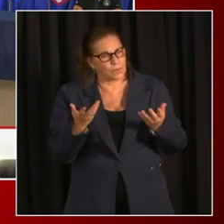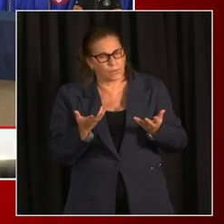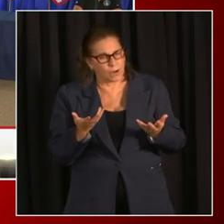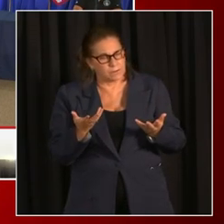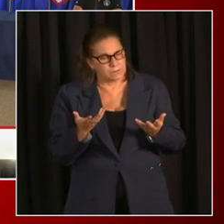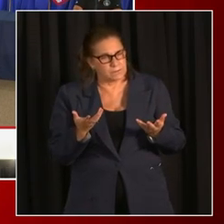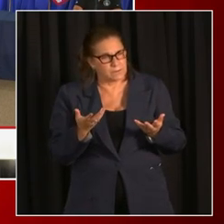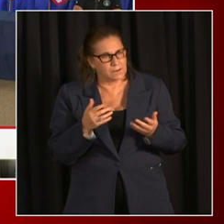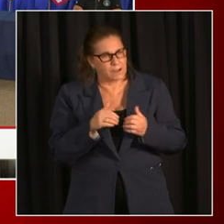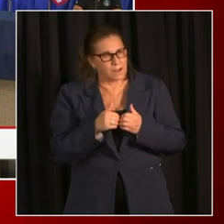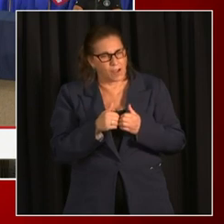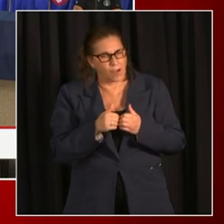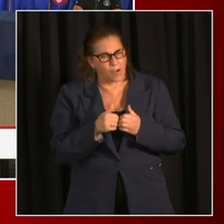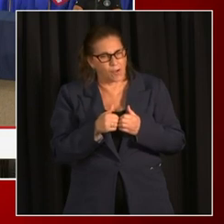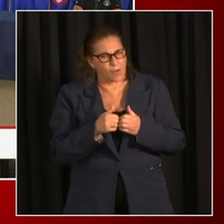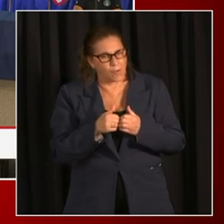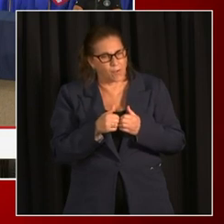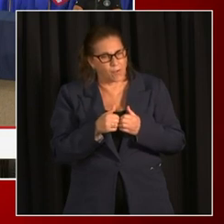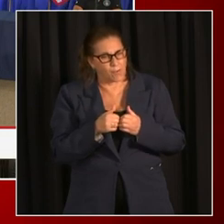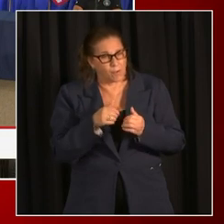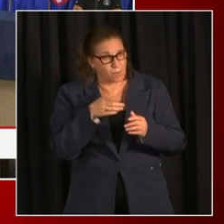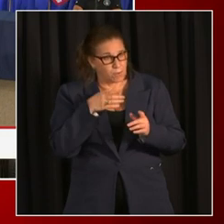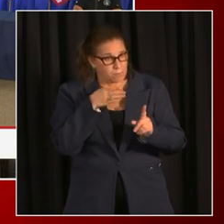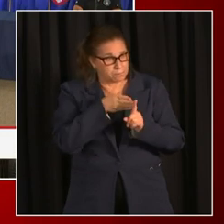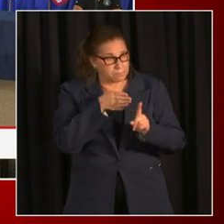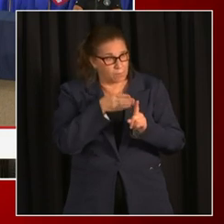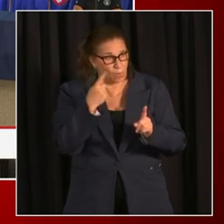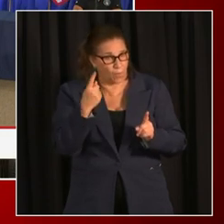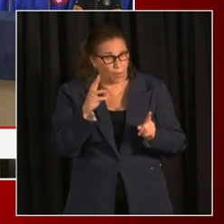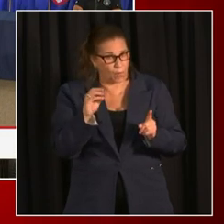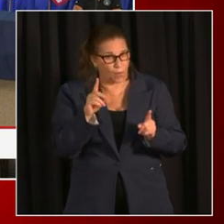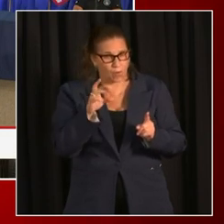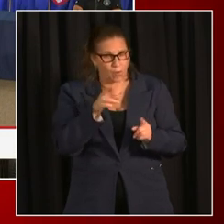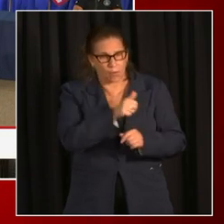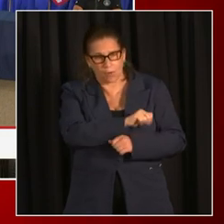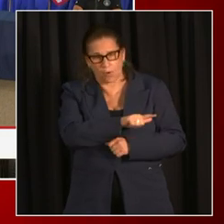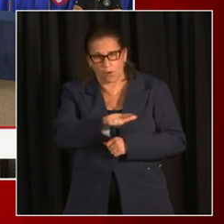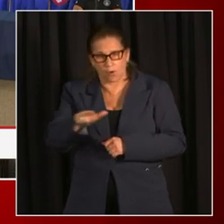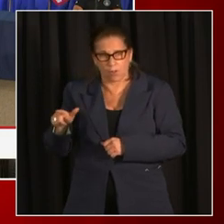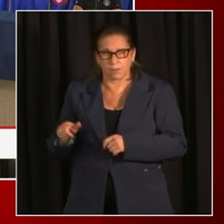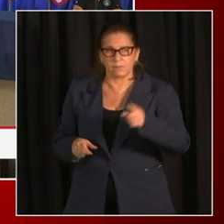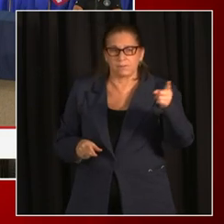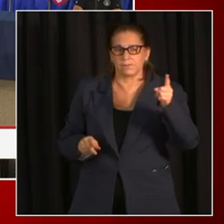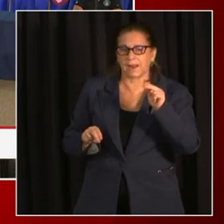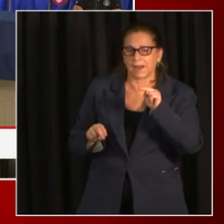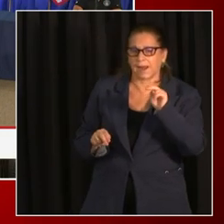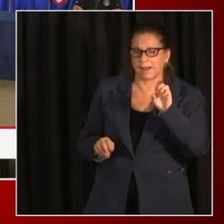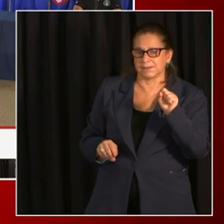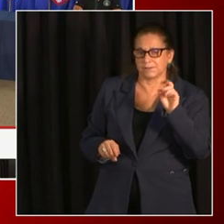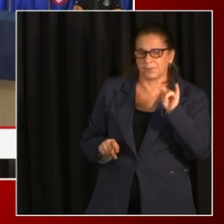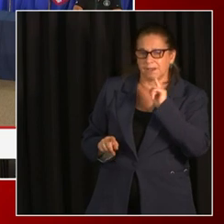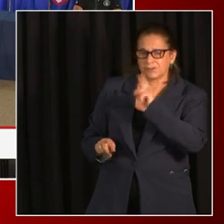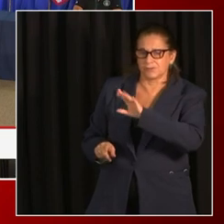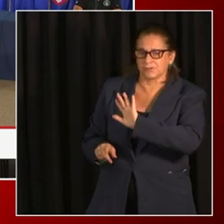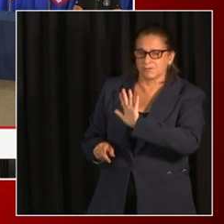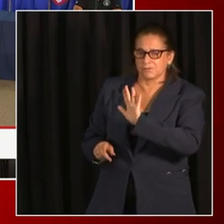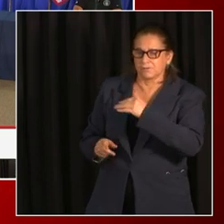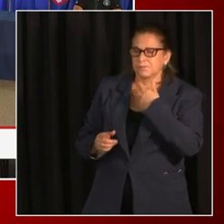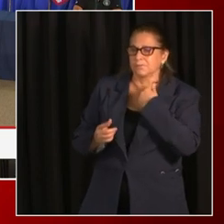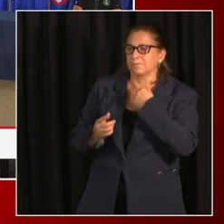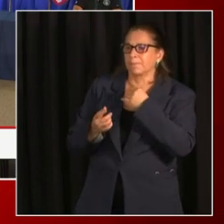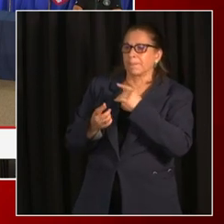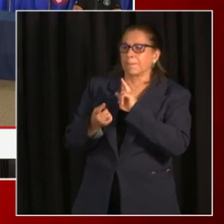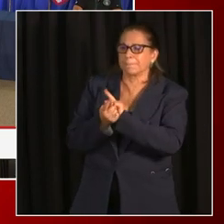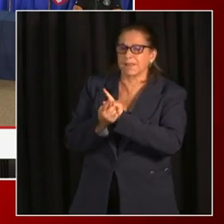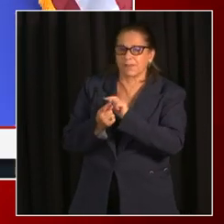spread these home visits around? So our goal is to be able to get to any individual who meets that criteria of not